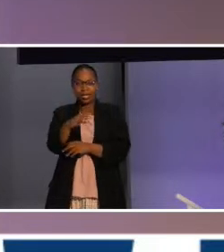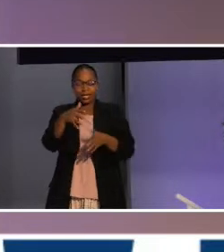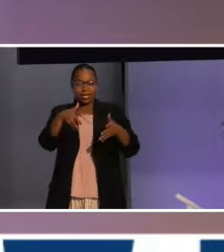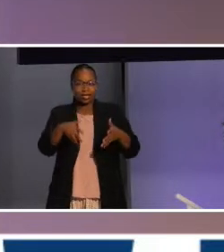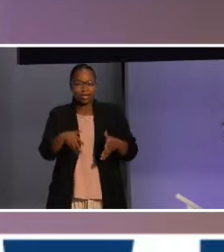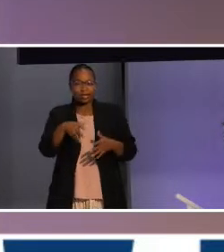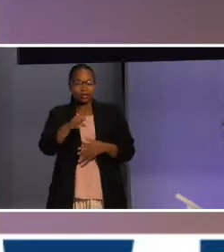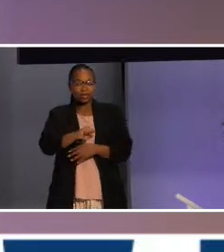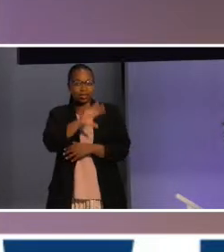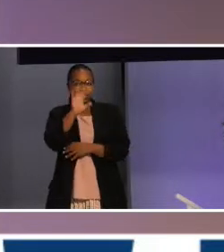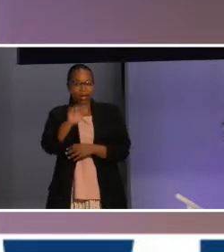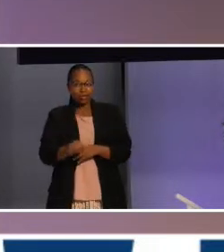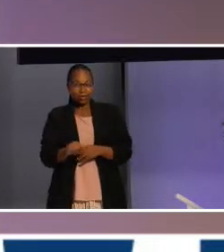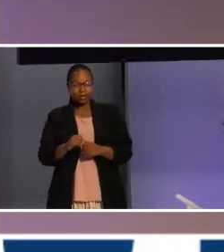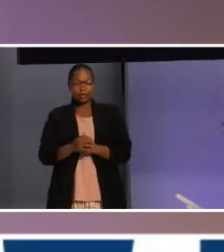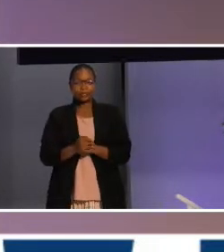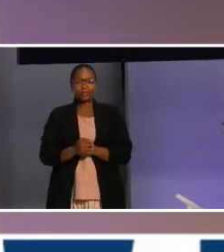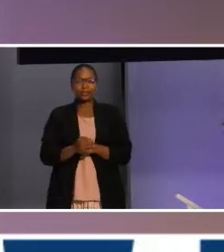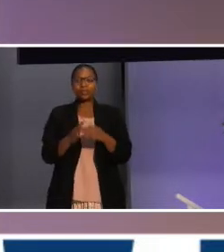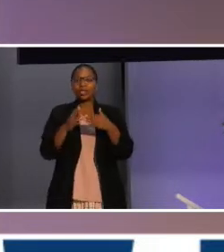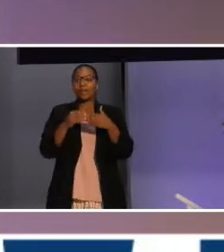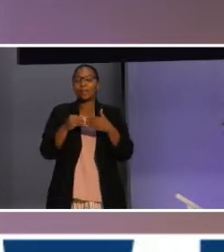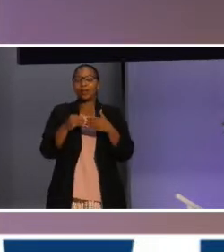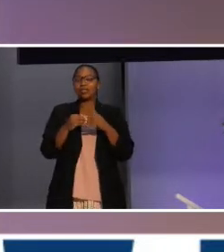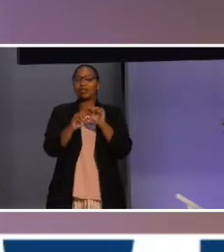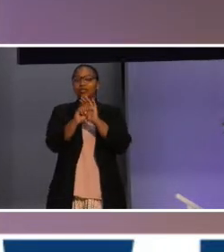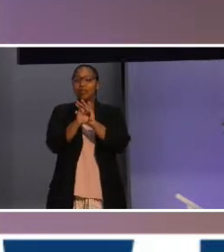Africa. Members of the media,